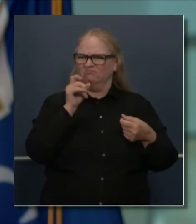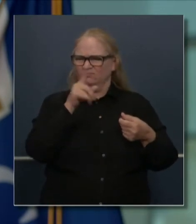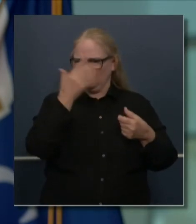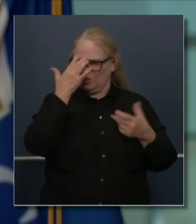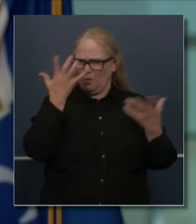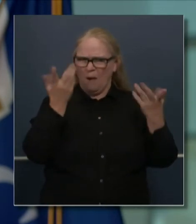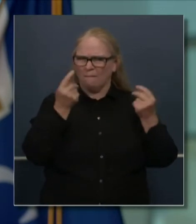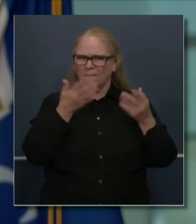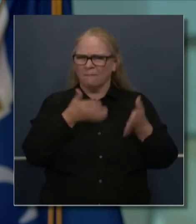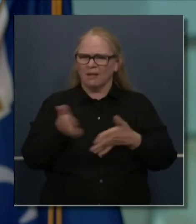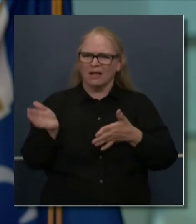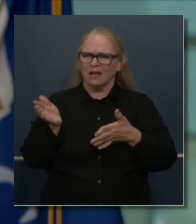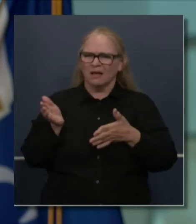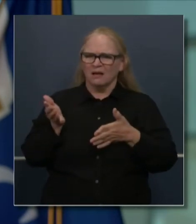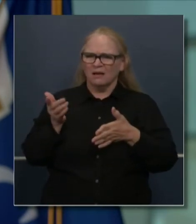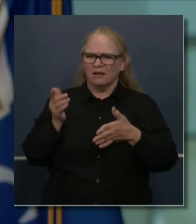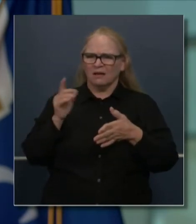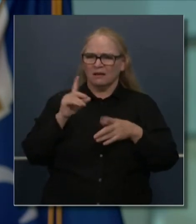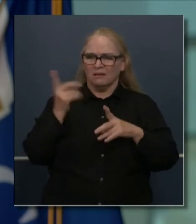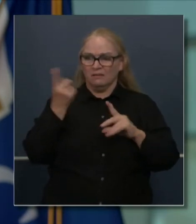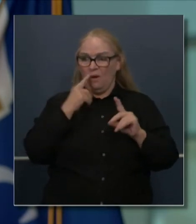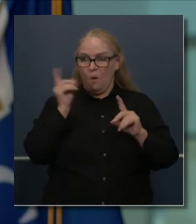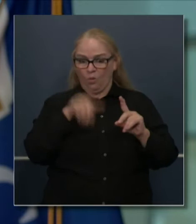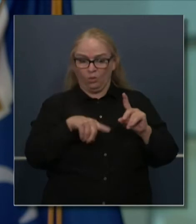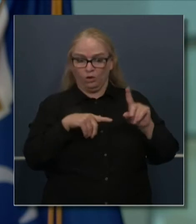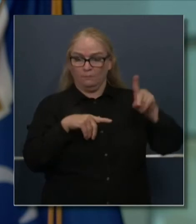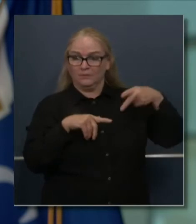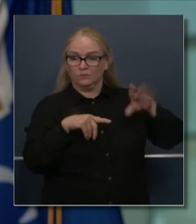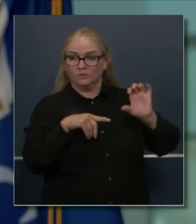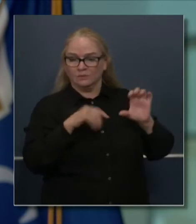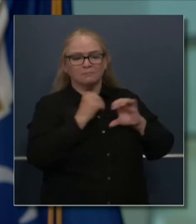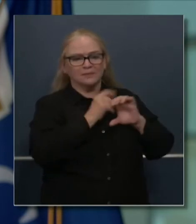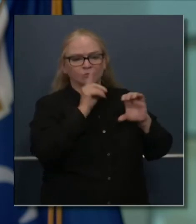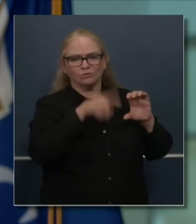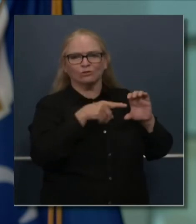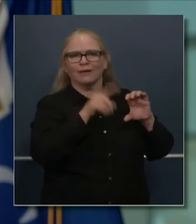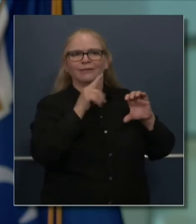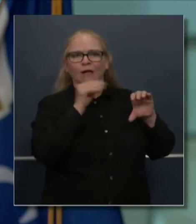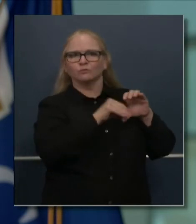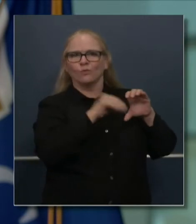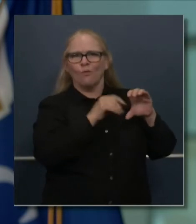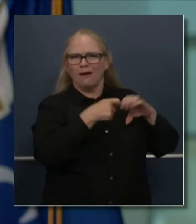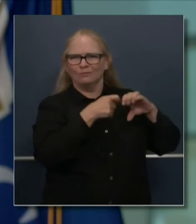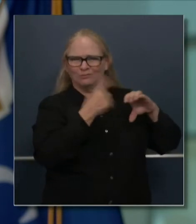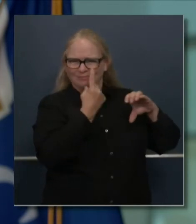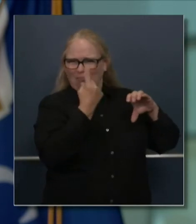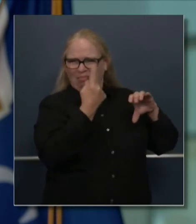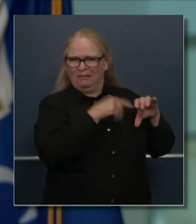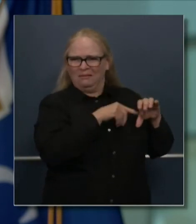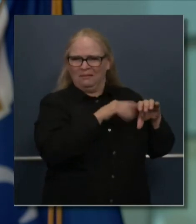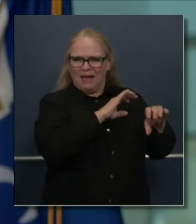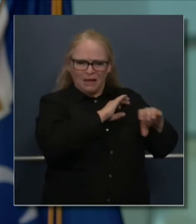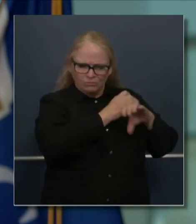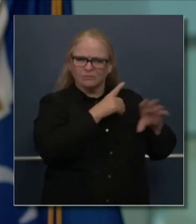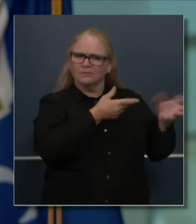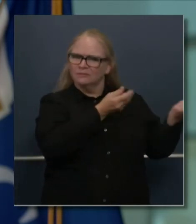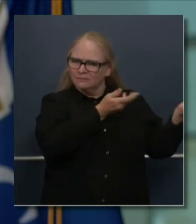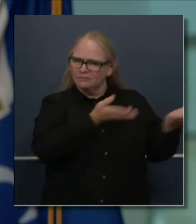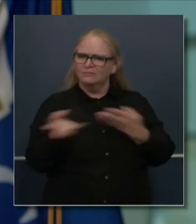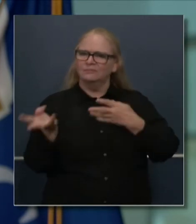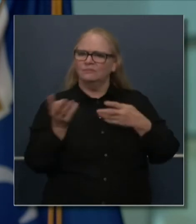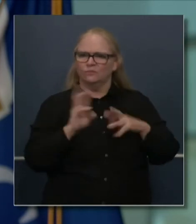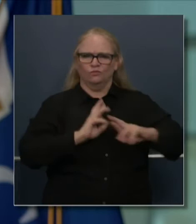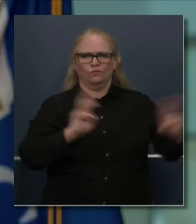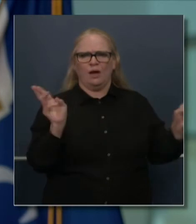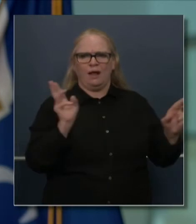do, direct the PUC to do, to make sure that we have enough energy in the coming days and weeks? And is there anything